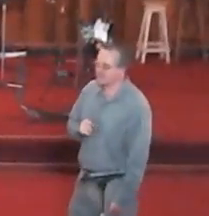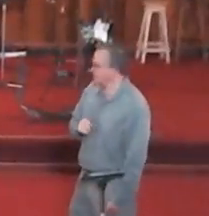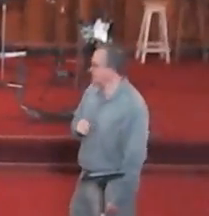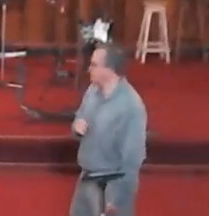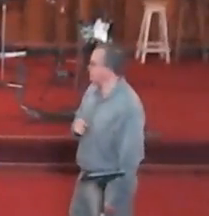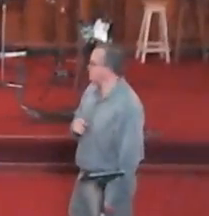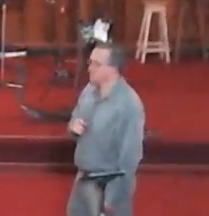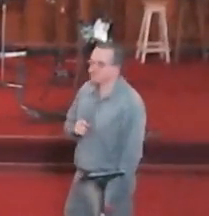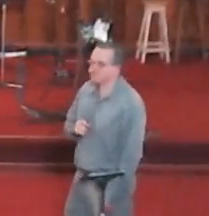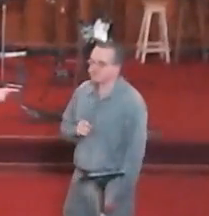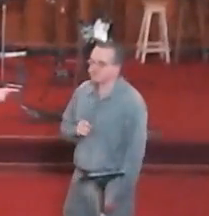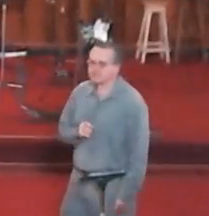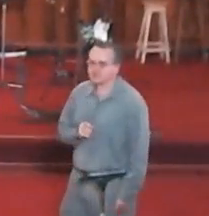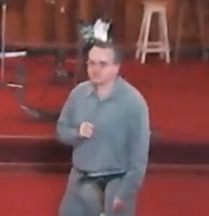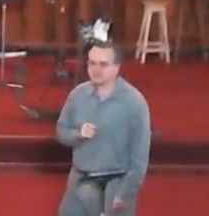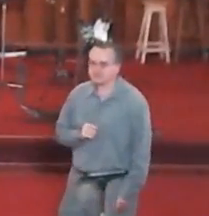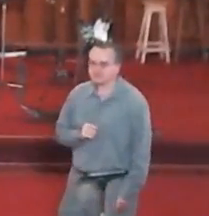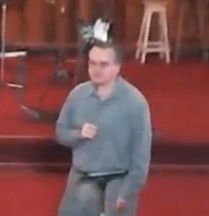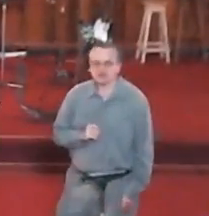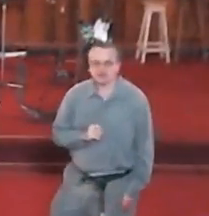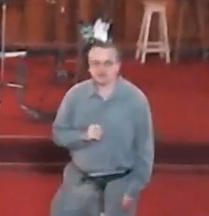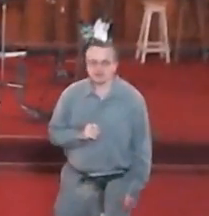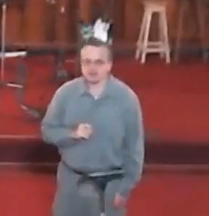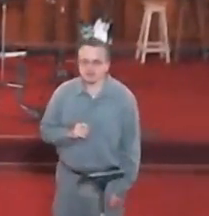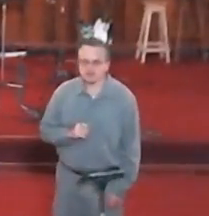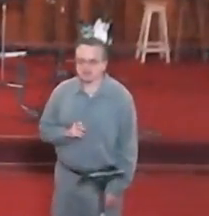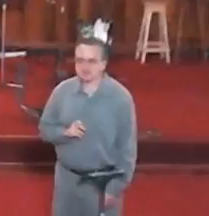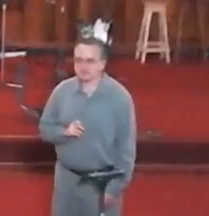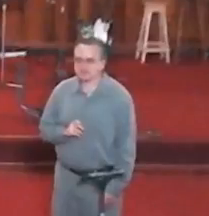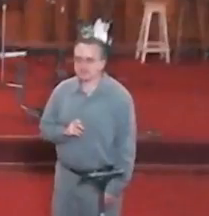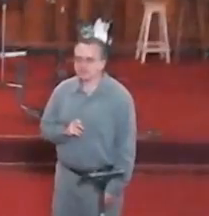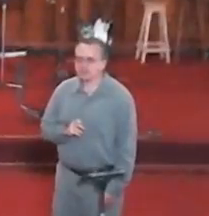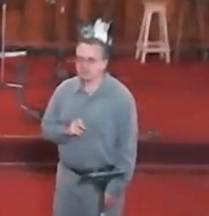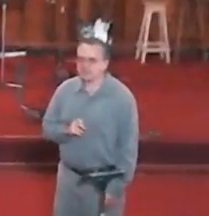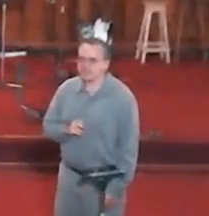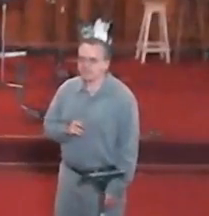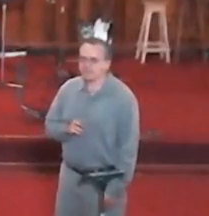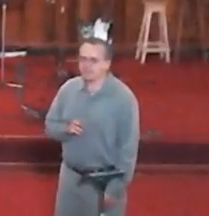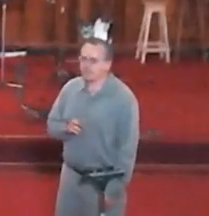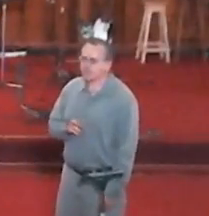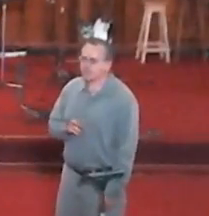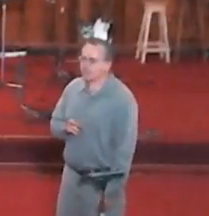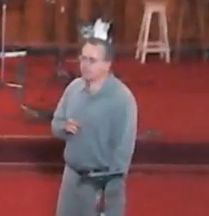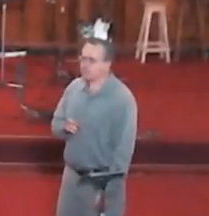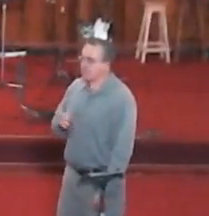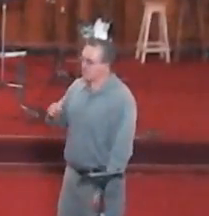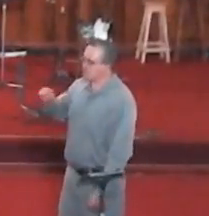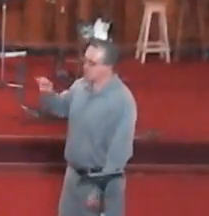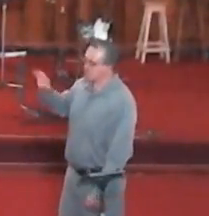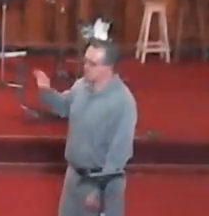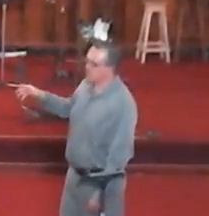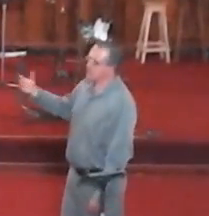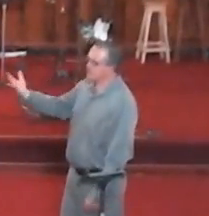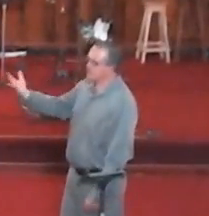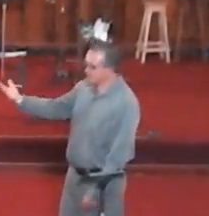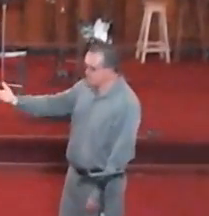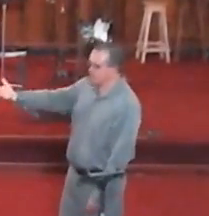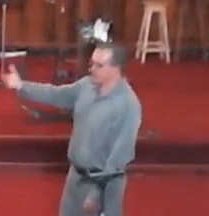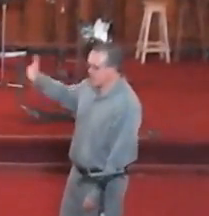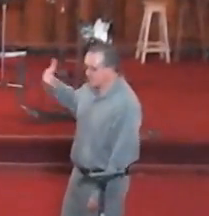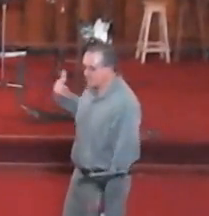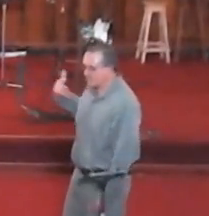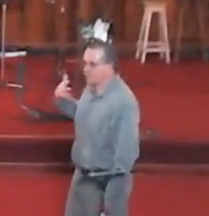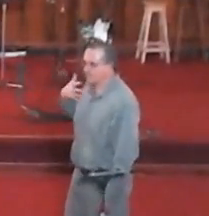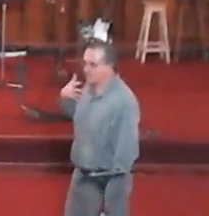a Dios. So first I will read this to Betty and proclaim over her that God would have her give him her tongue. Y cuando yo termine, entonces Betty me